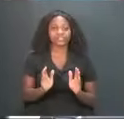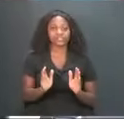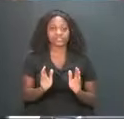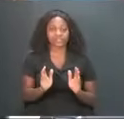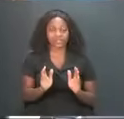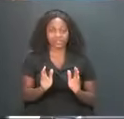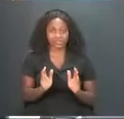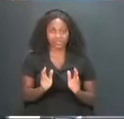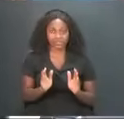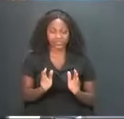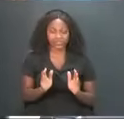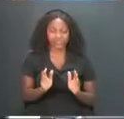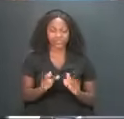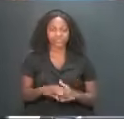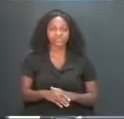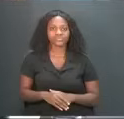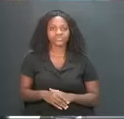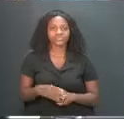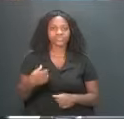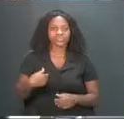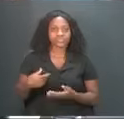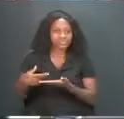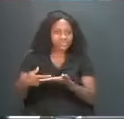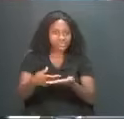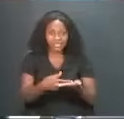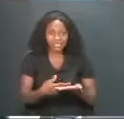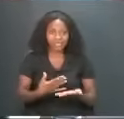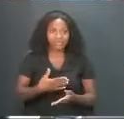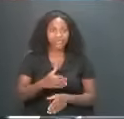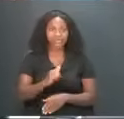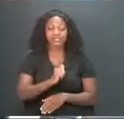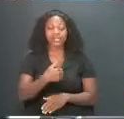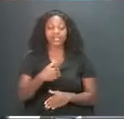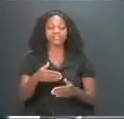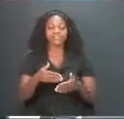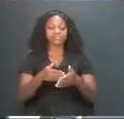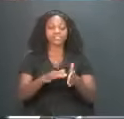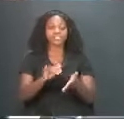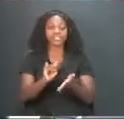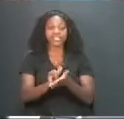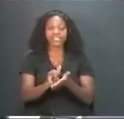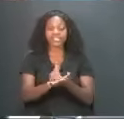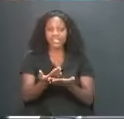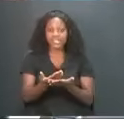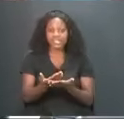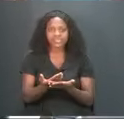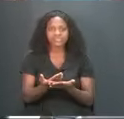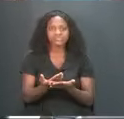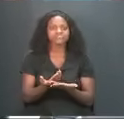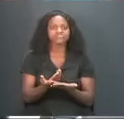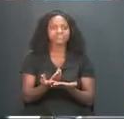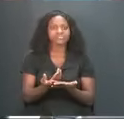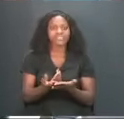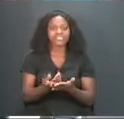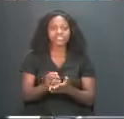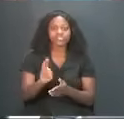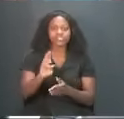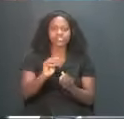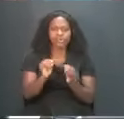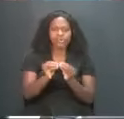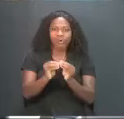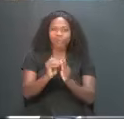them. We engaged them. I presided over a meeting that lasted several hours trying to find an amicable way out